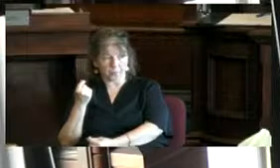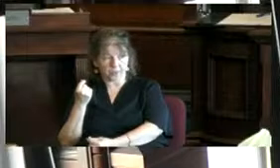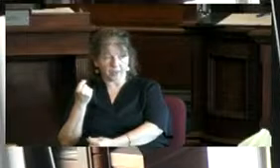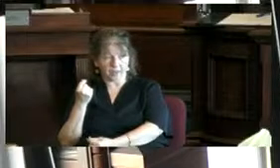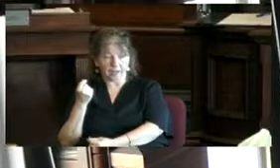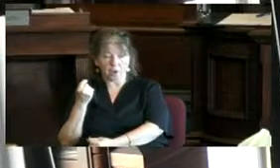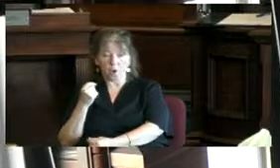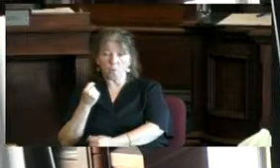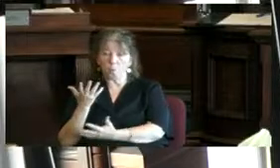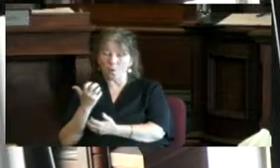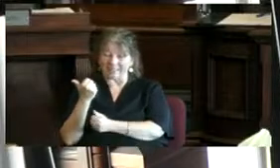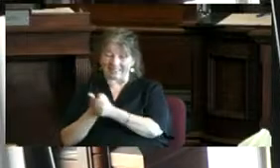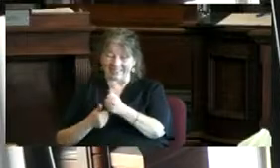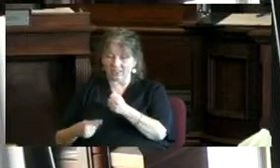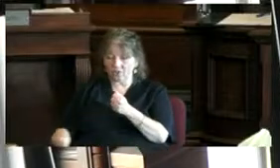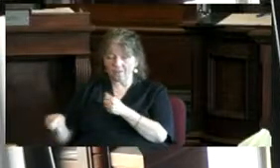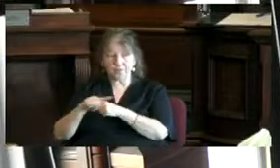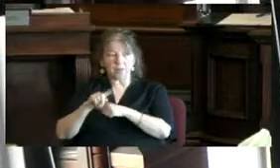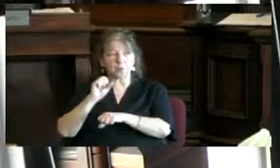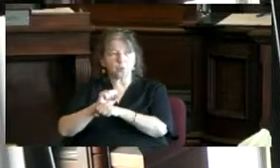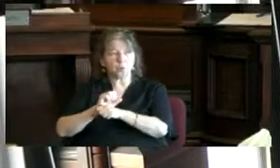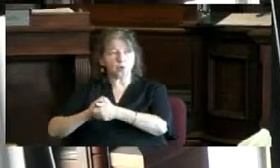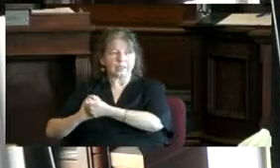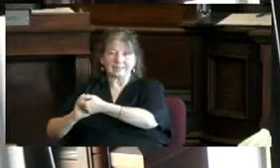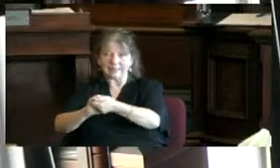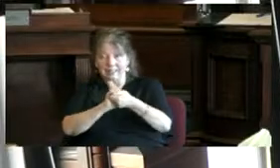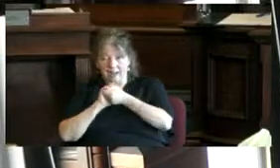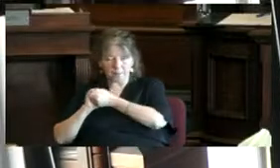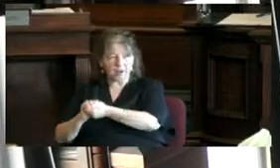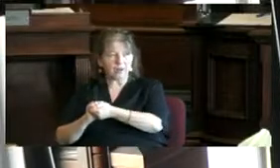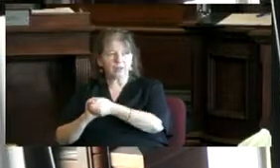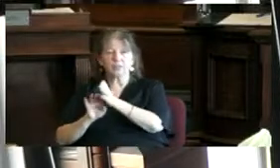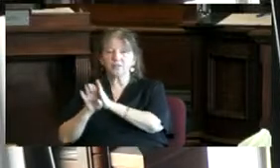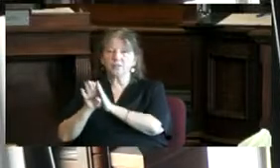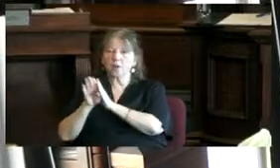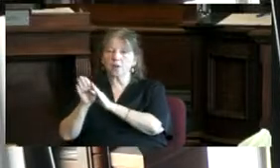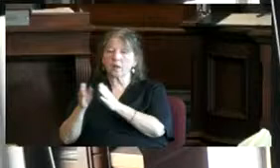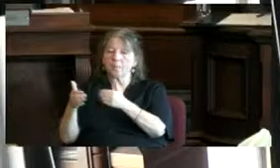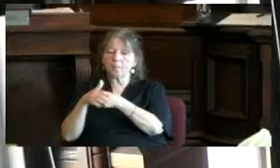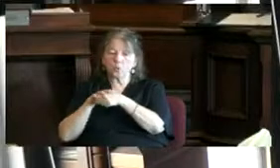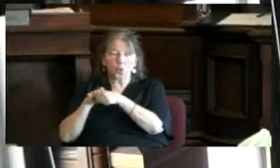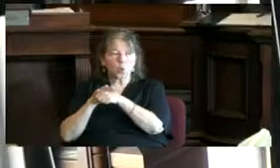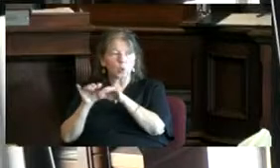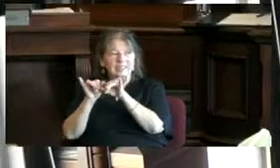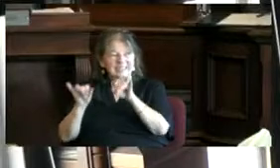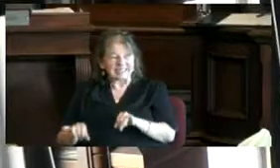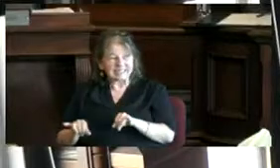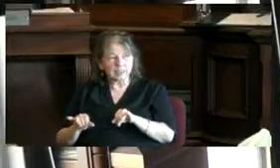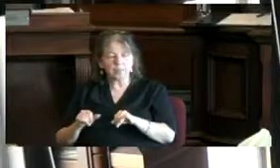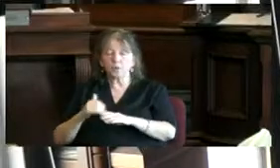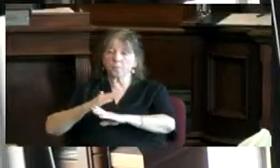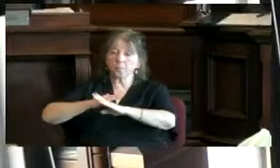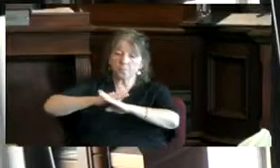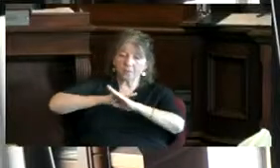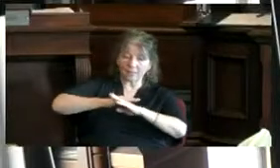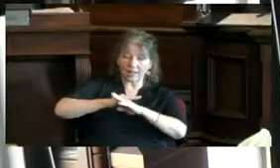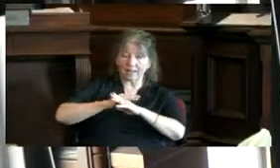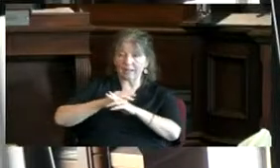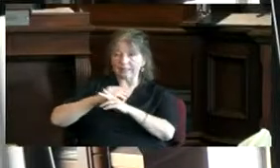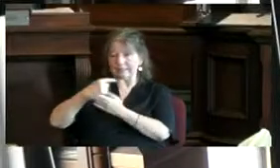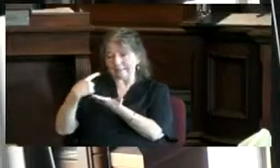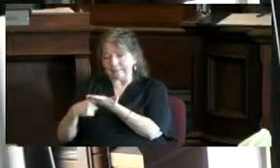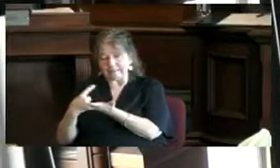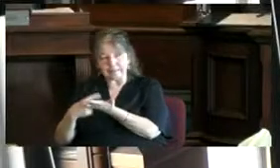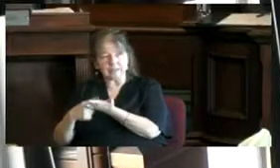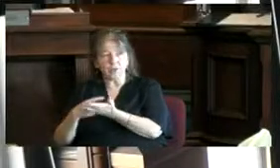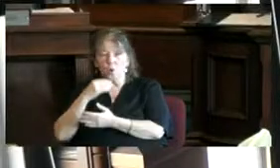these entities continue to collaboratively work together to develop local system plans to prevent and address the issue of